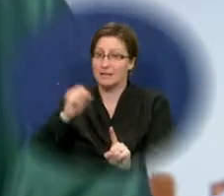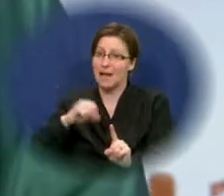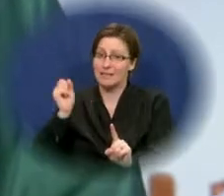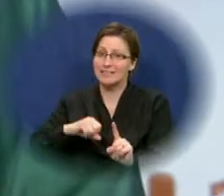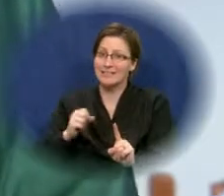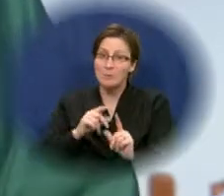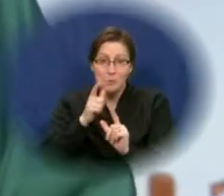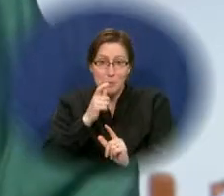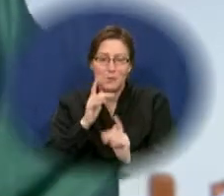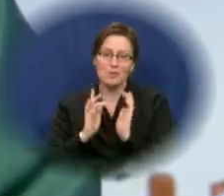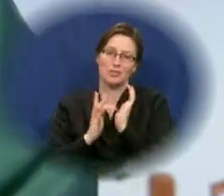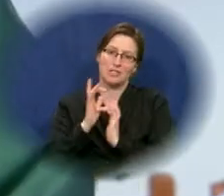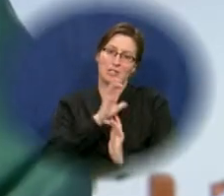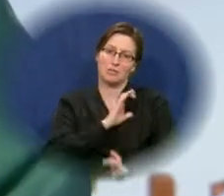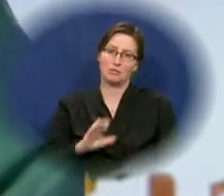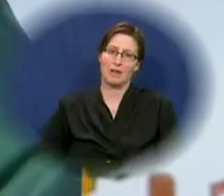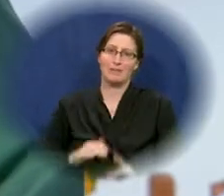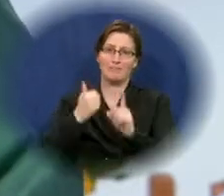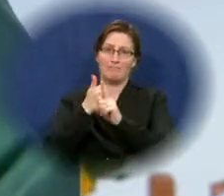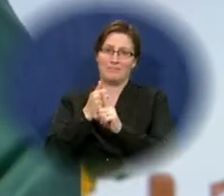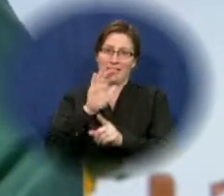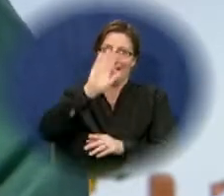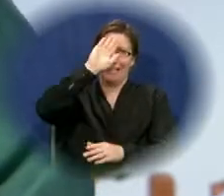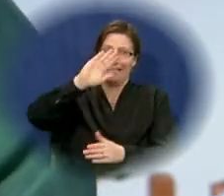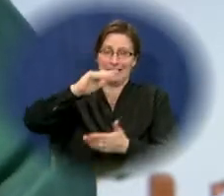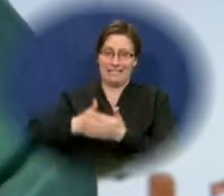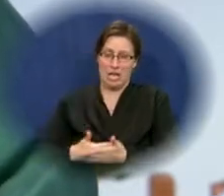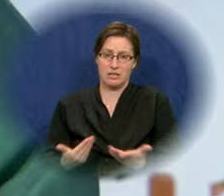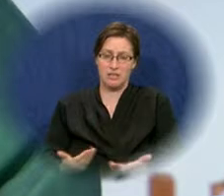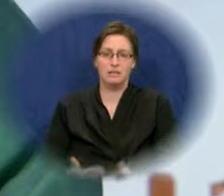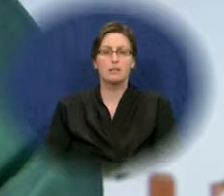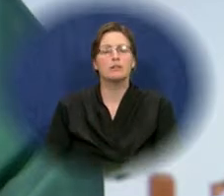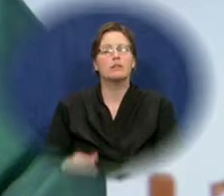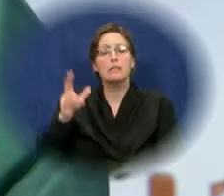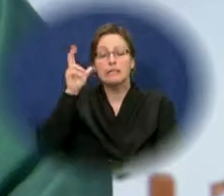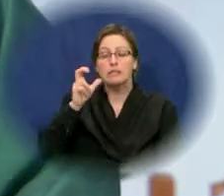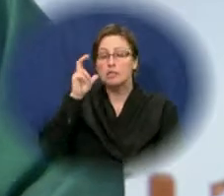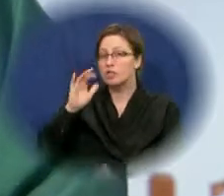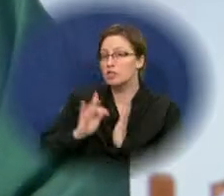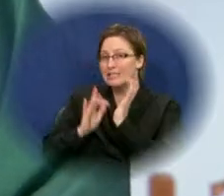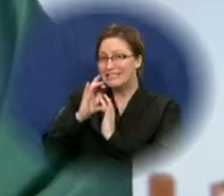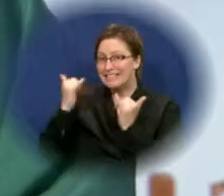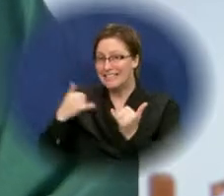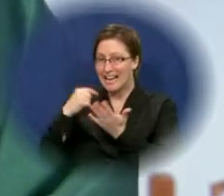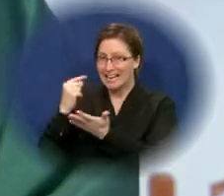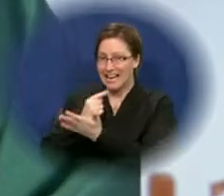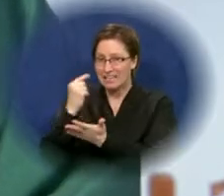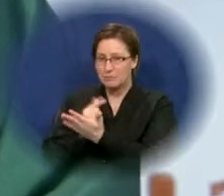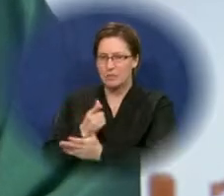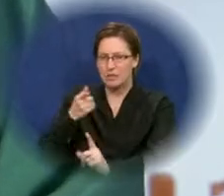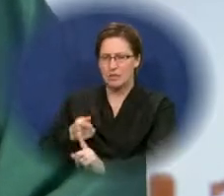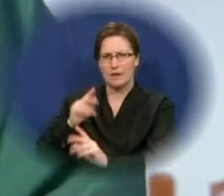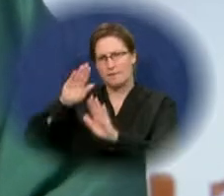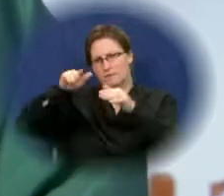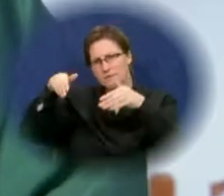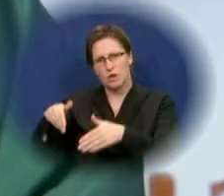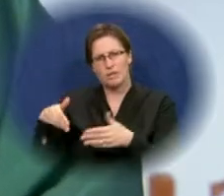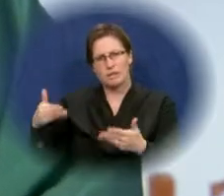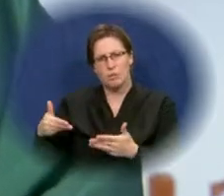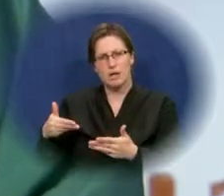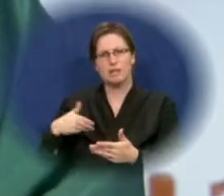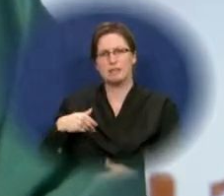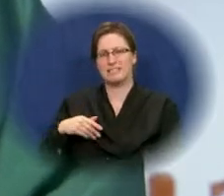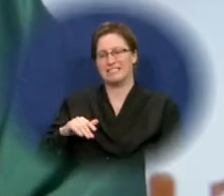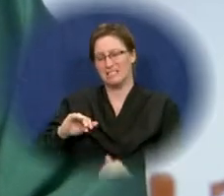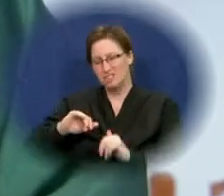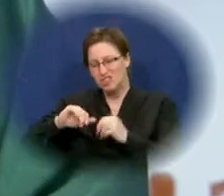person of Jesus Christ, the very Son of God. And we listen to him in the gospel, and he's again focused on really challenging